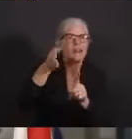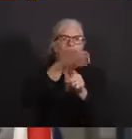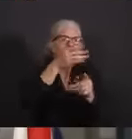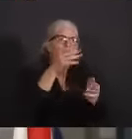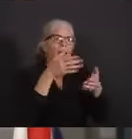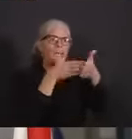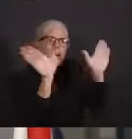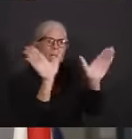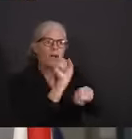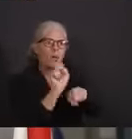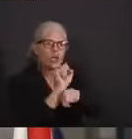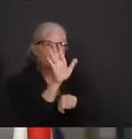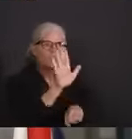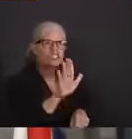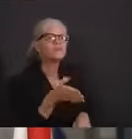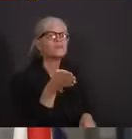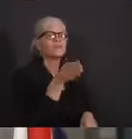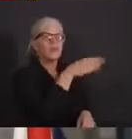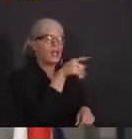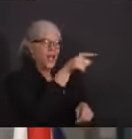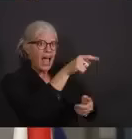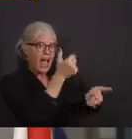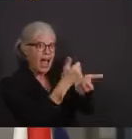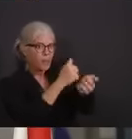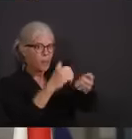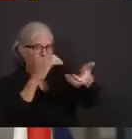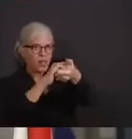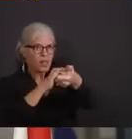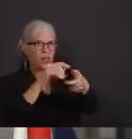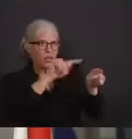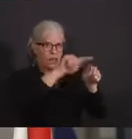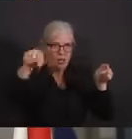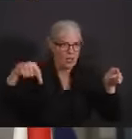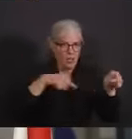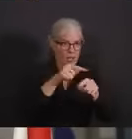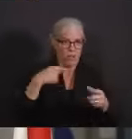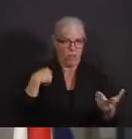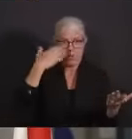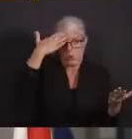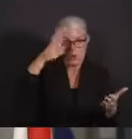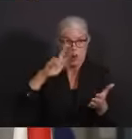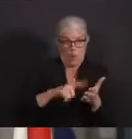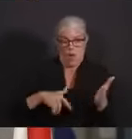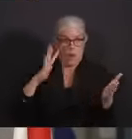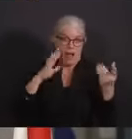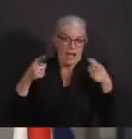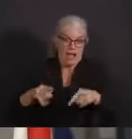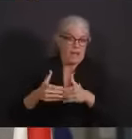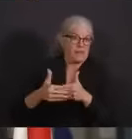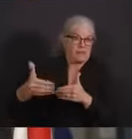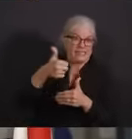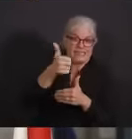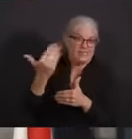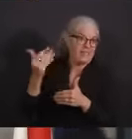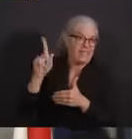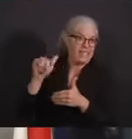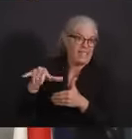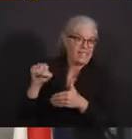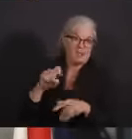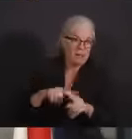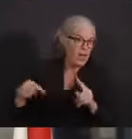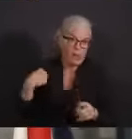individuals to help us with mutual aid. Again, we don't know what might happen in the next 10 to 15 days. We want to get some of this debris picked up